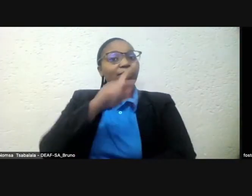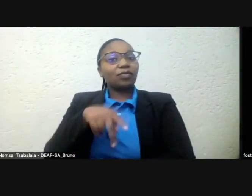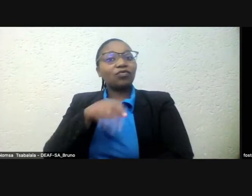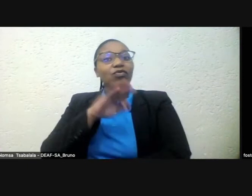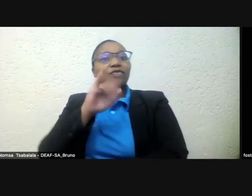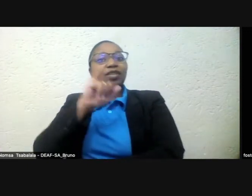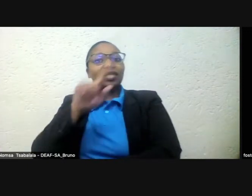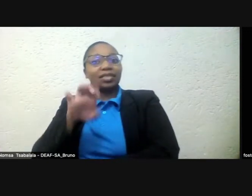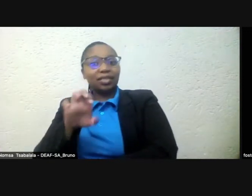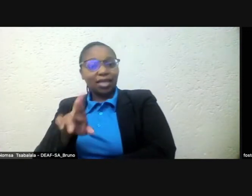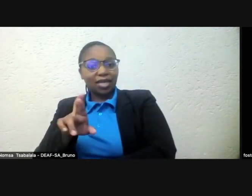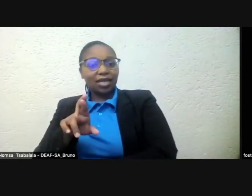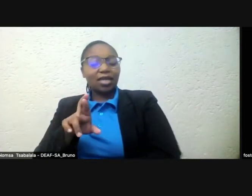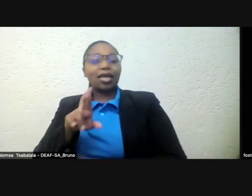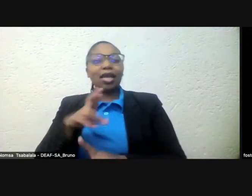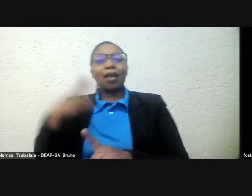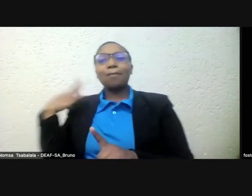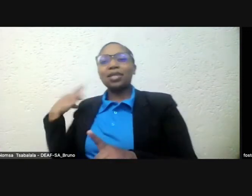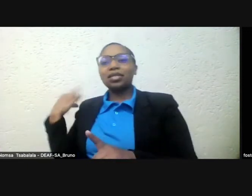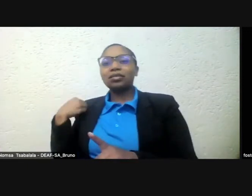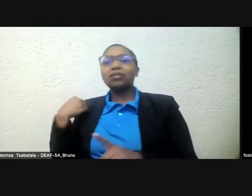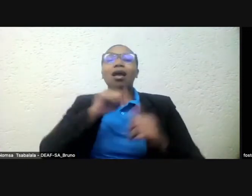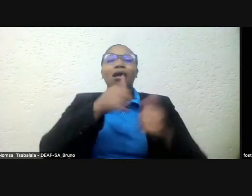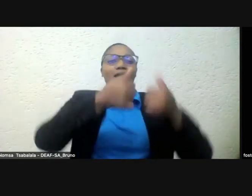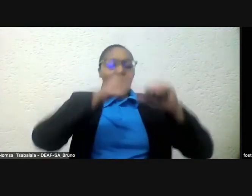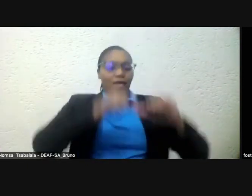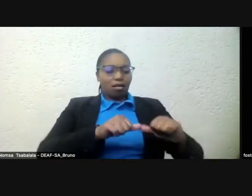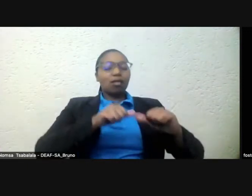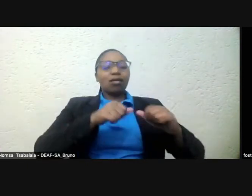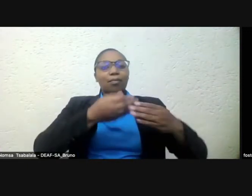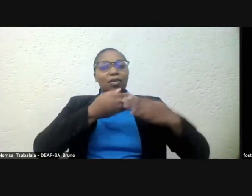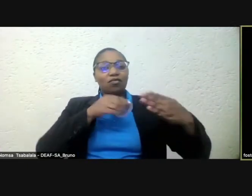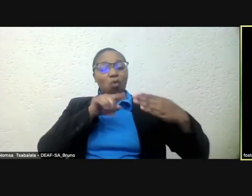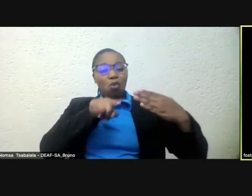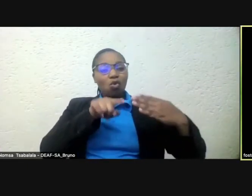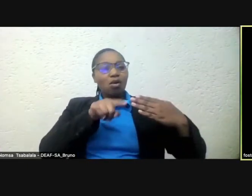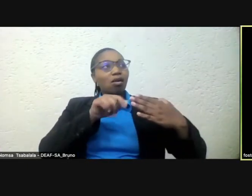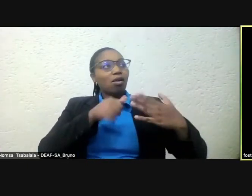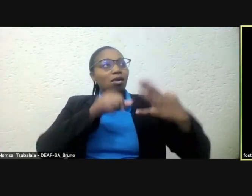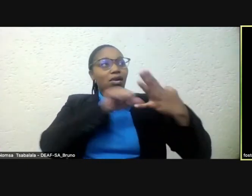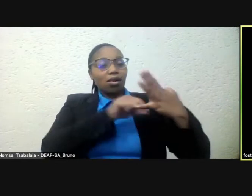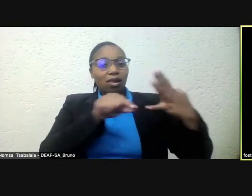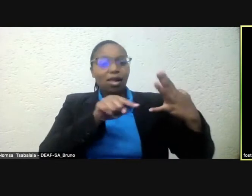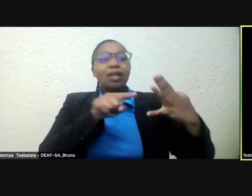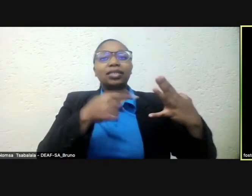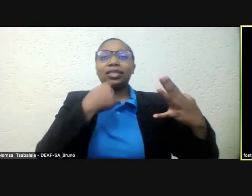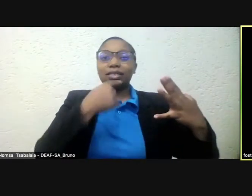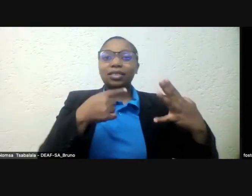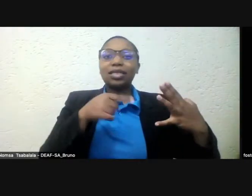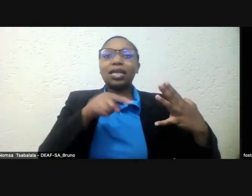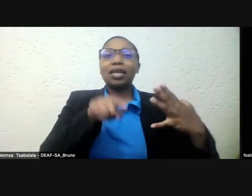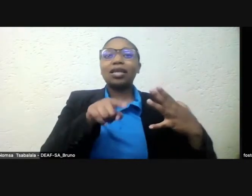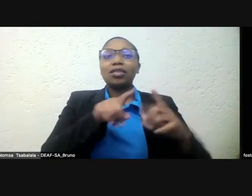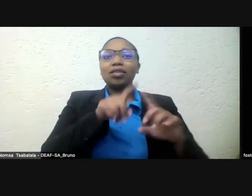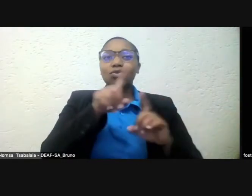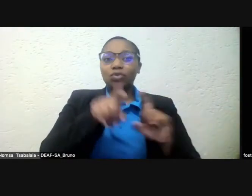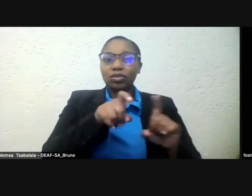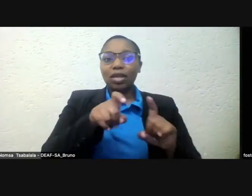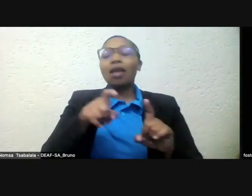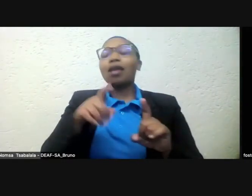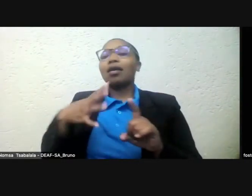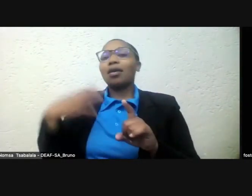one before this one. Then there's questions directed, the second question directed. Yes, I was asking the